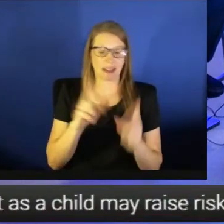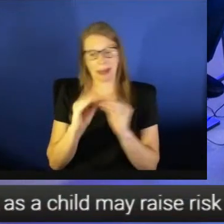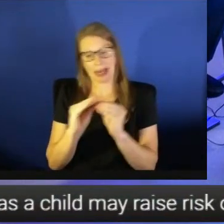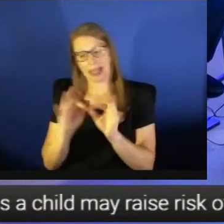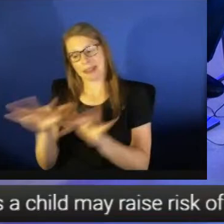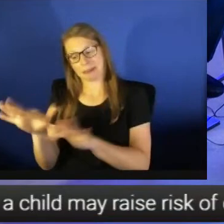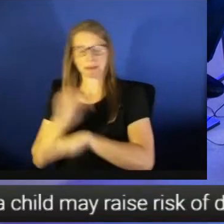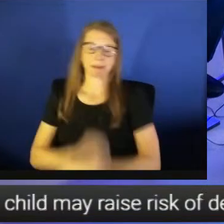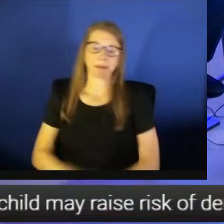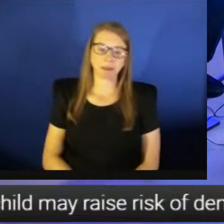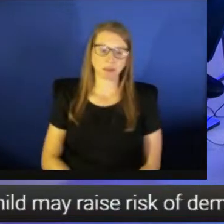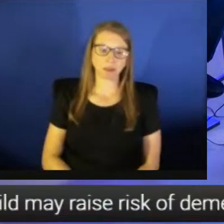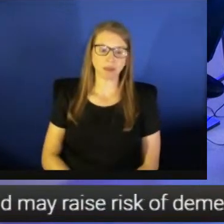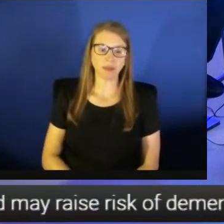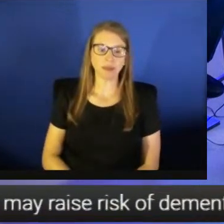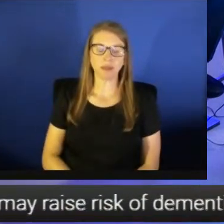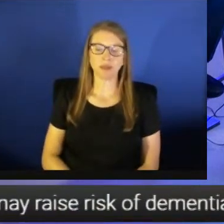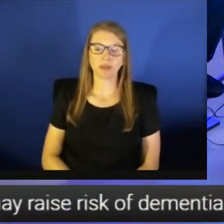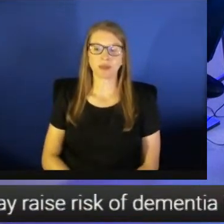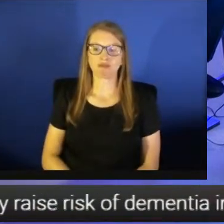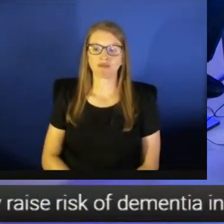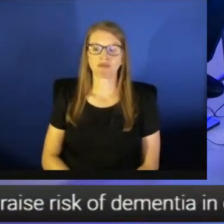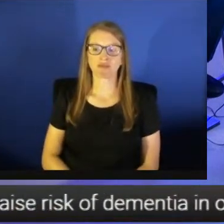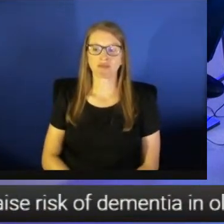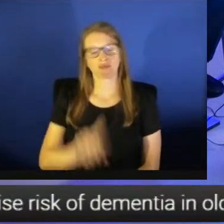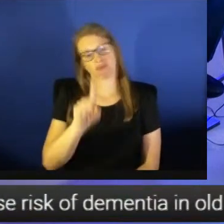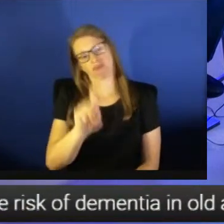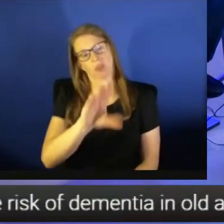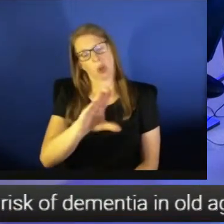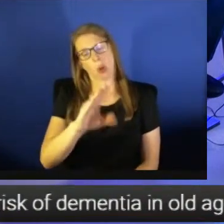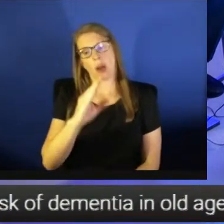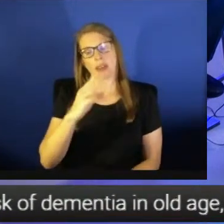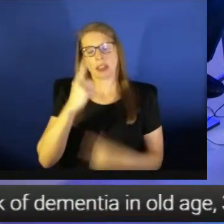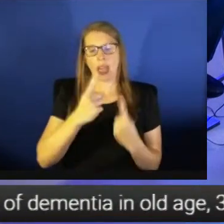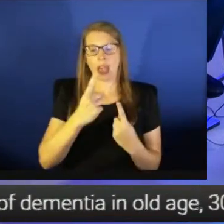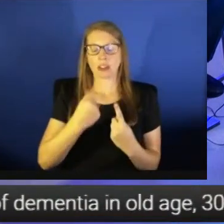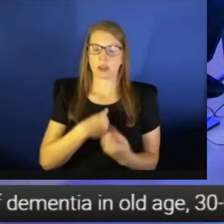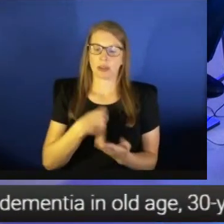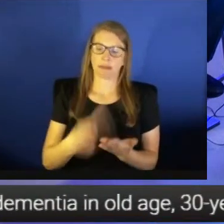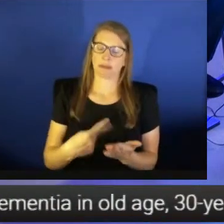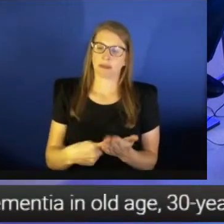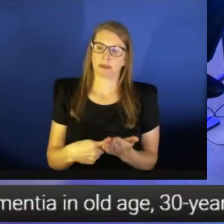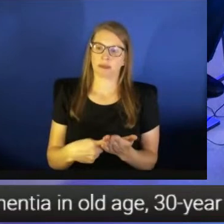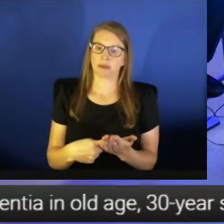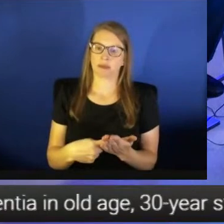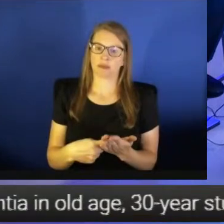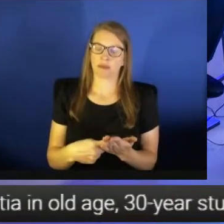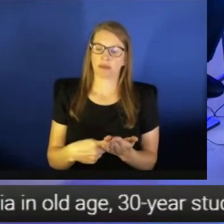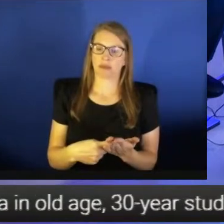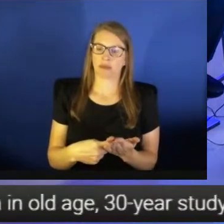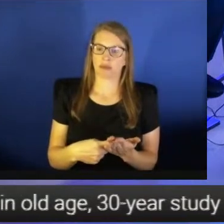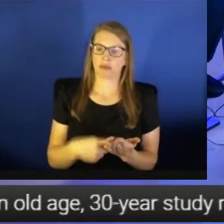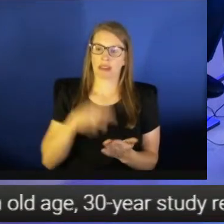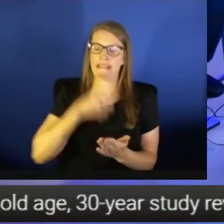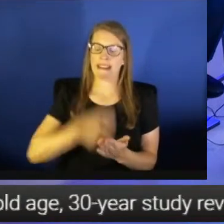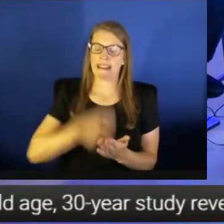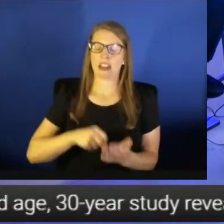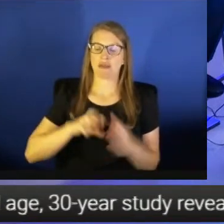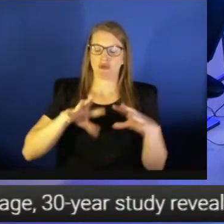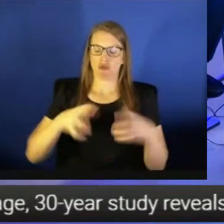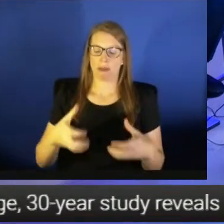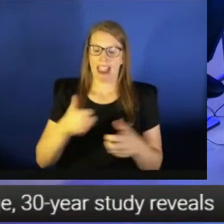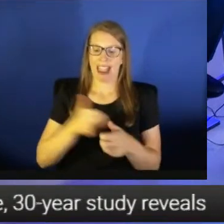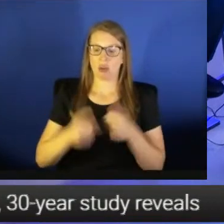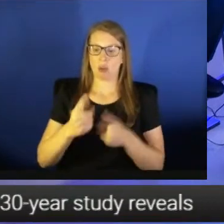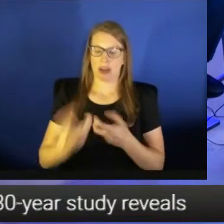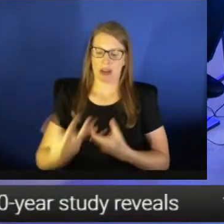ask you, what are your thoughts about how we talk about kind of moving the needle? This group, this age group, now everybody is included in being